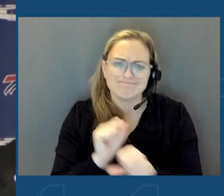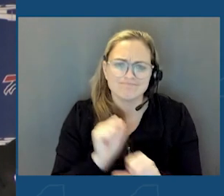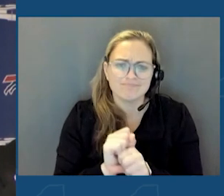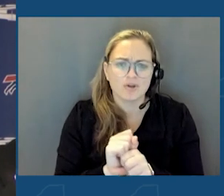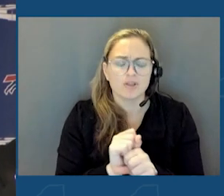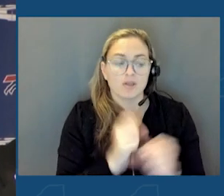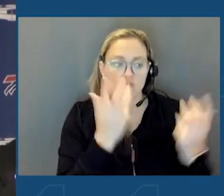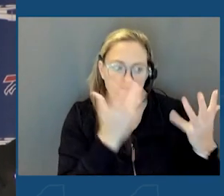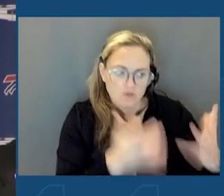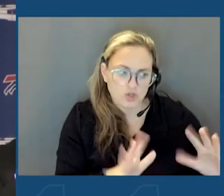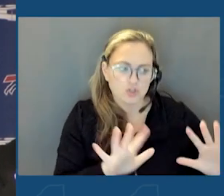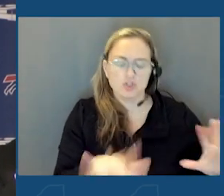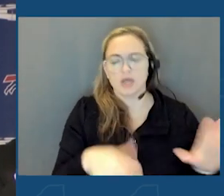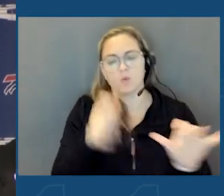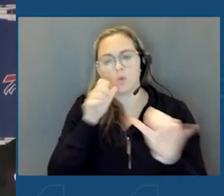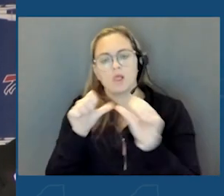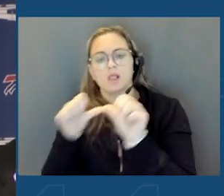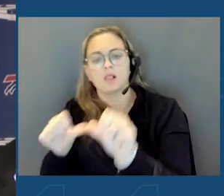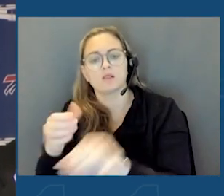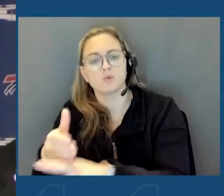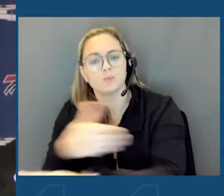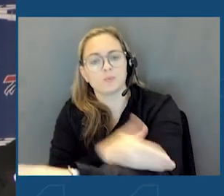doing to complete this stadium.